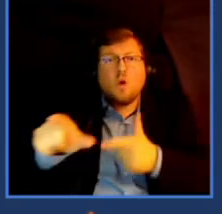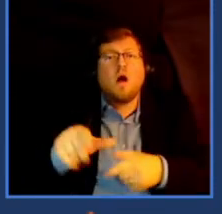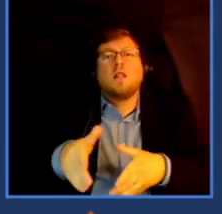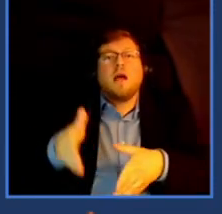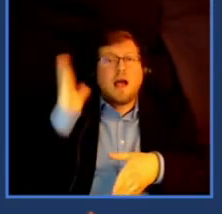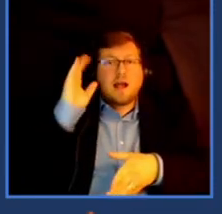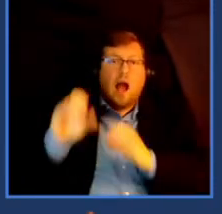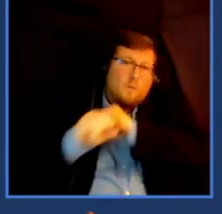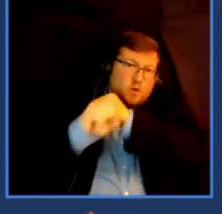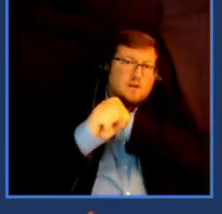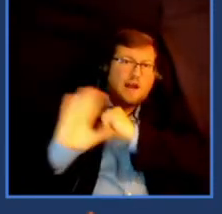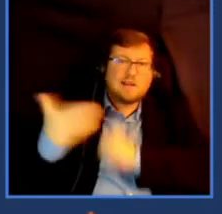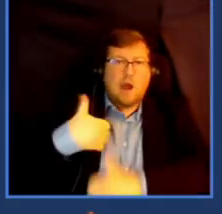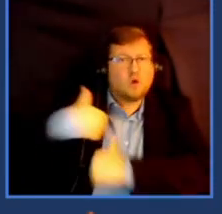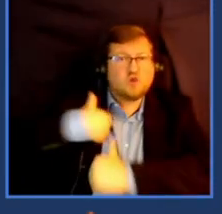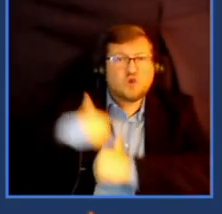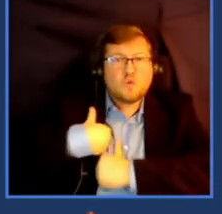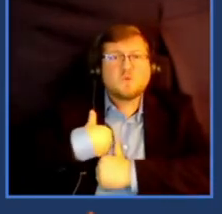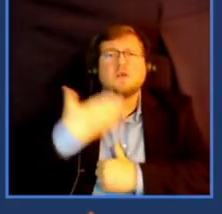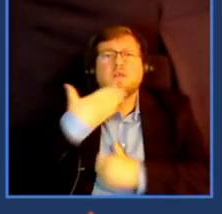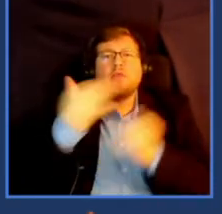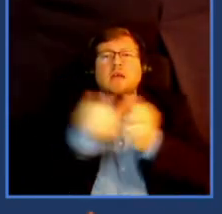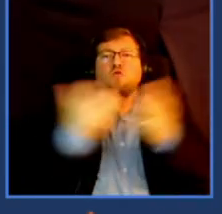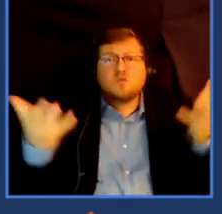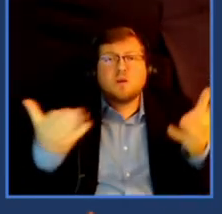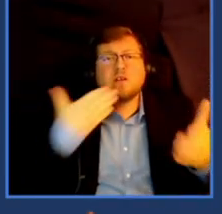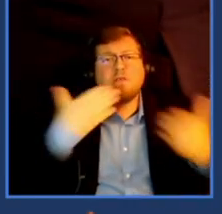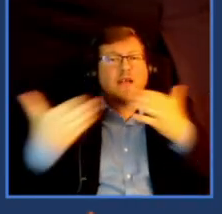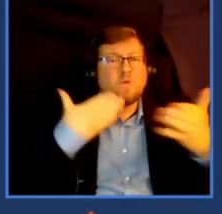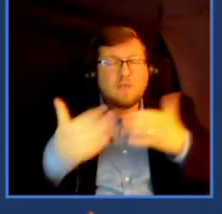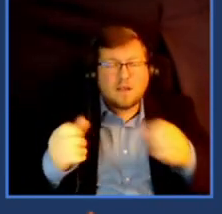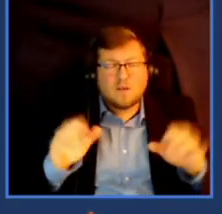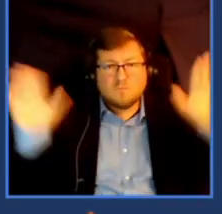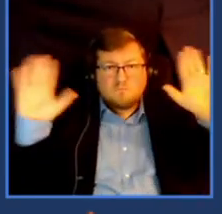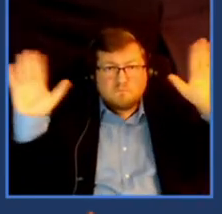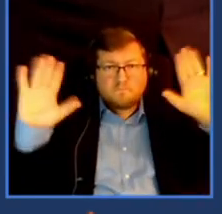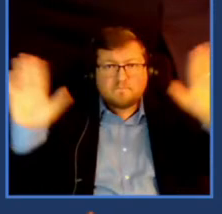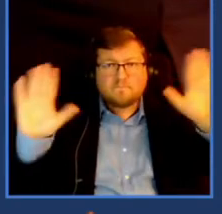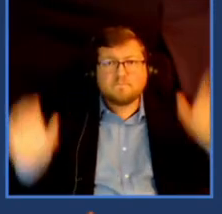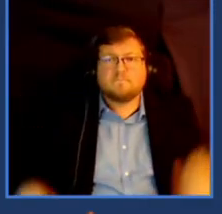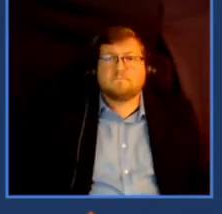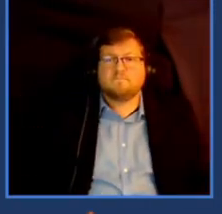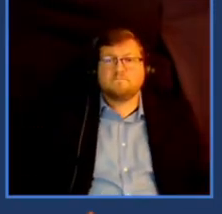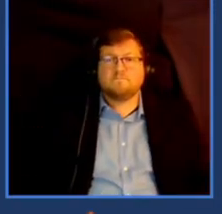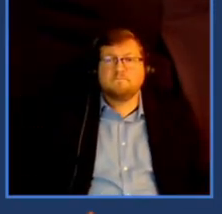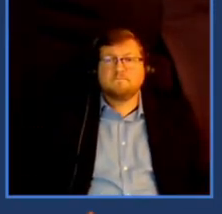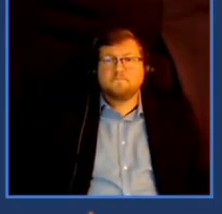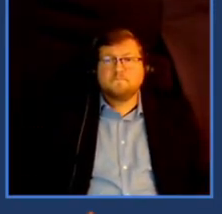troops. Thank you, thank you, thank you. Thank you.